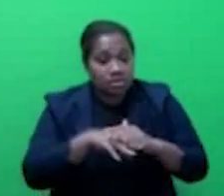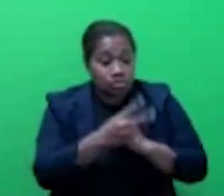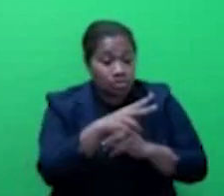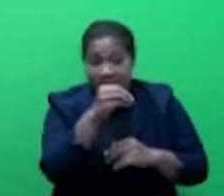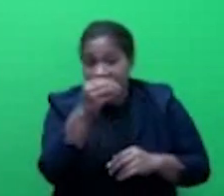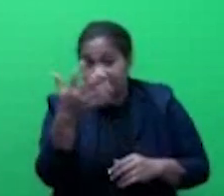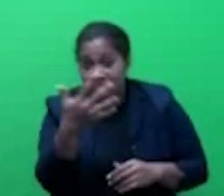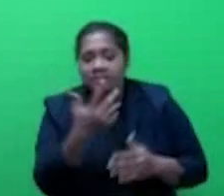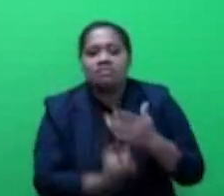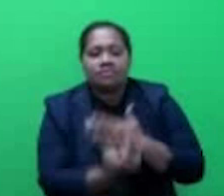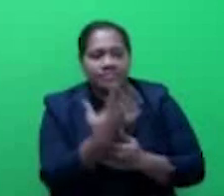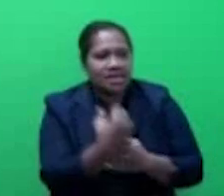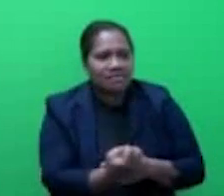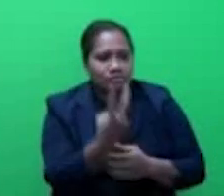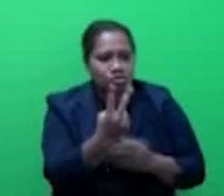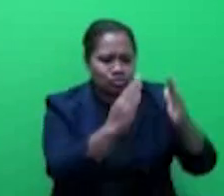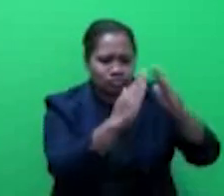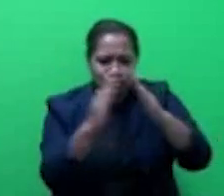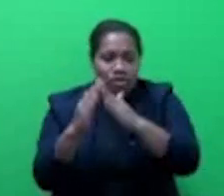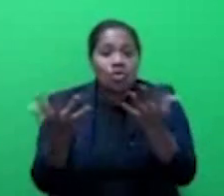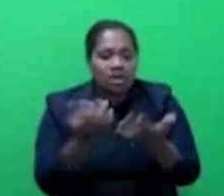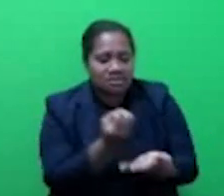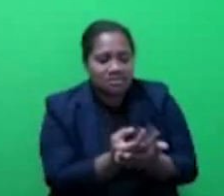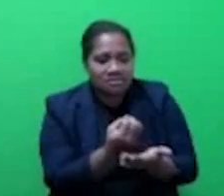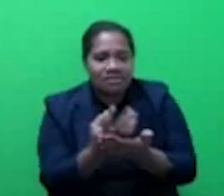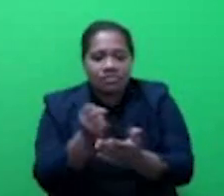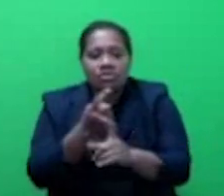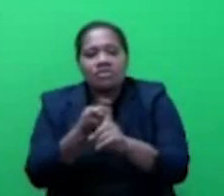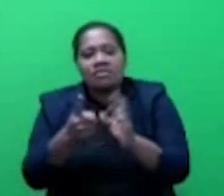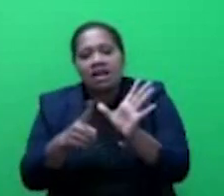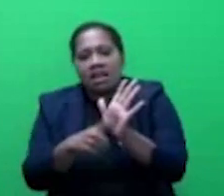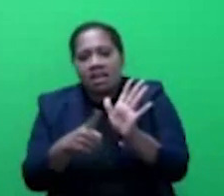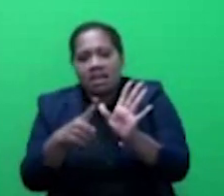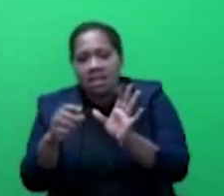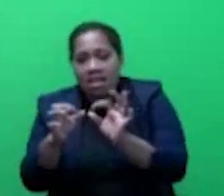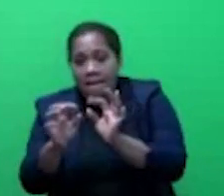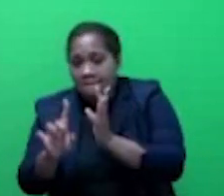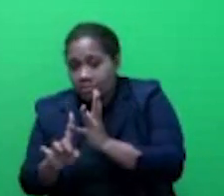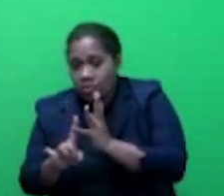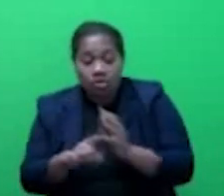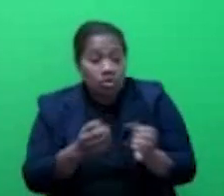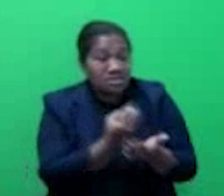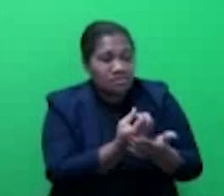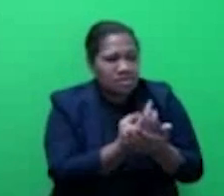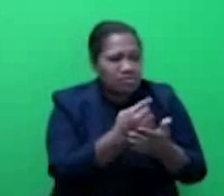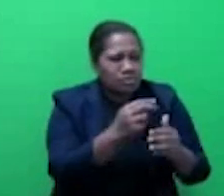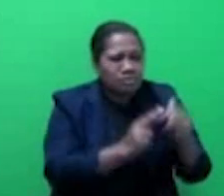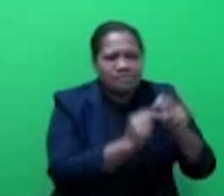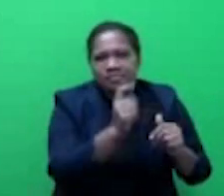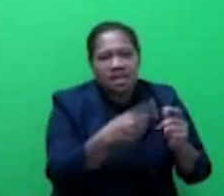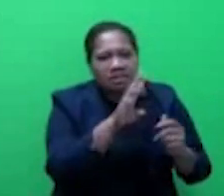Savu-Savu and Kalambu. In Savu-Savu, 48 units were developed at a cost of $3.8 million,